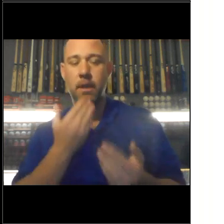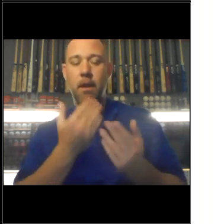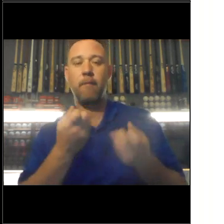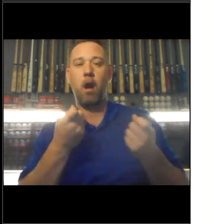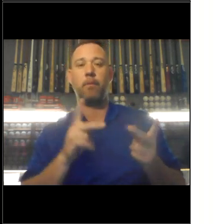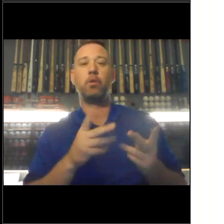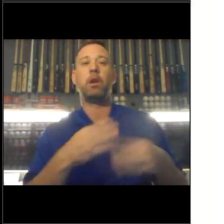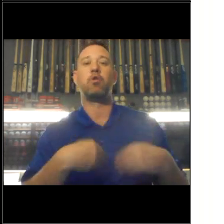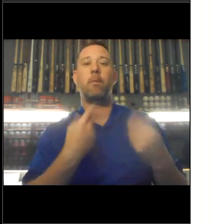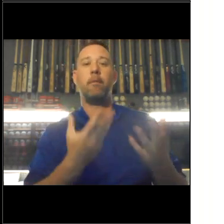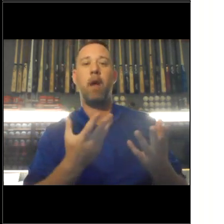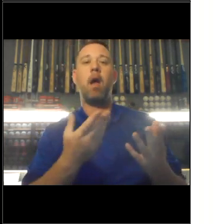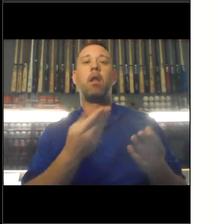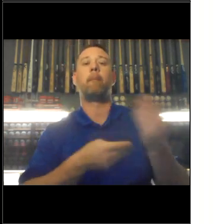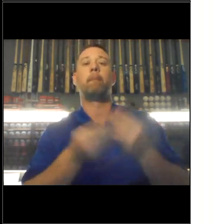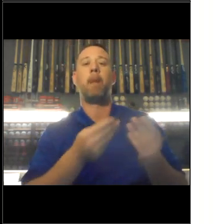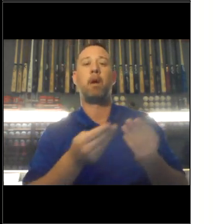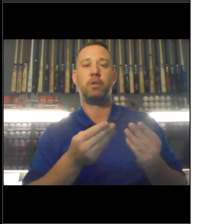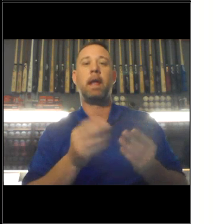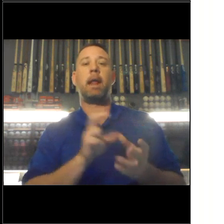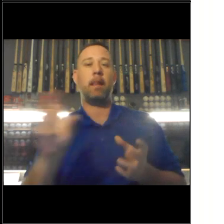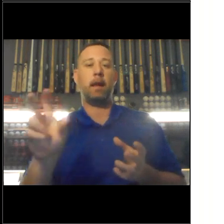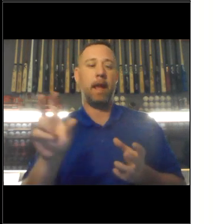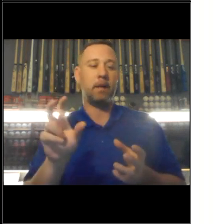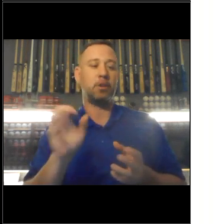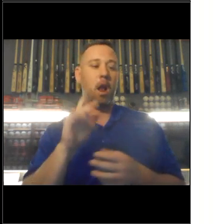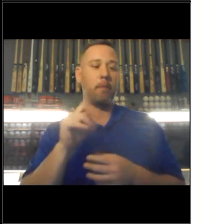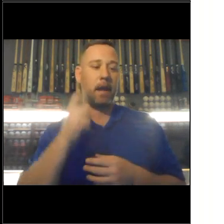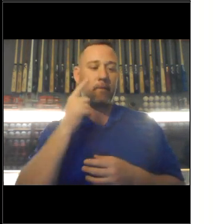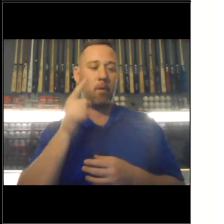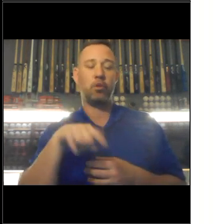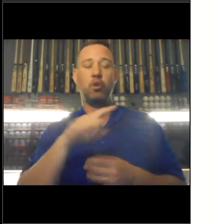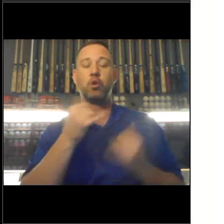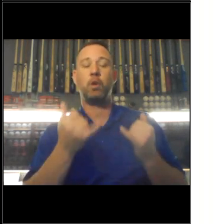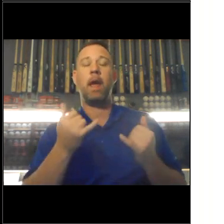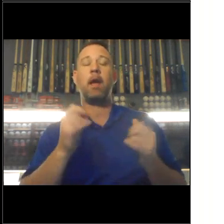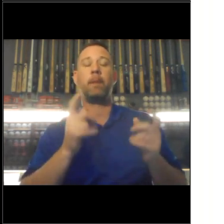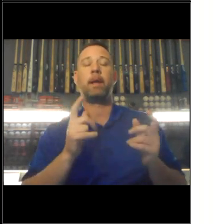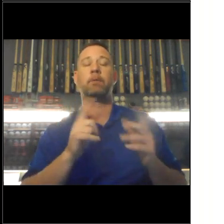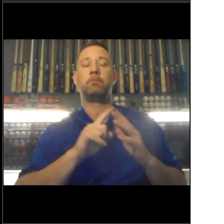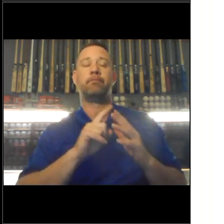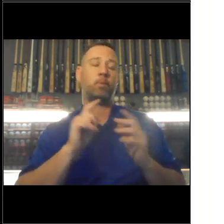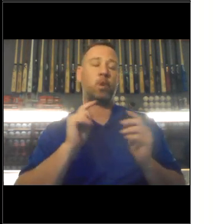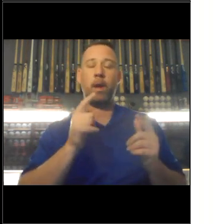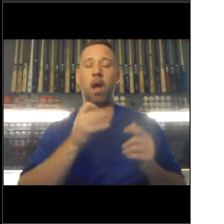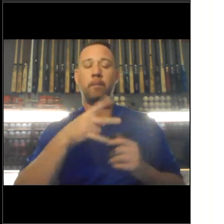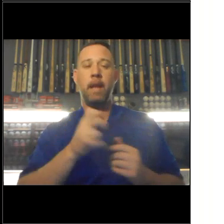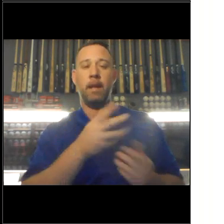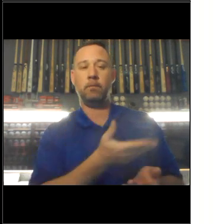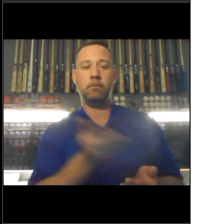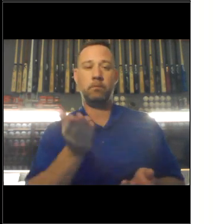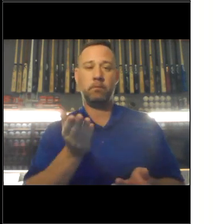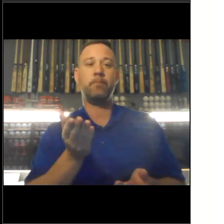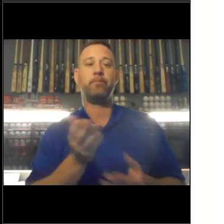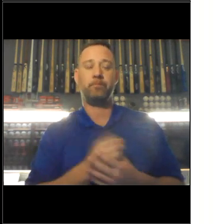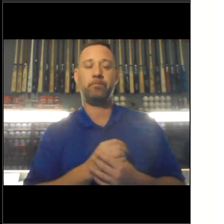to provide the budget and allocation capacity update for you today. To begin, as a quick status check, next slide, please.